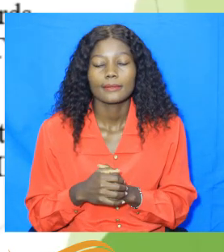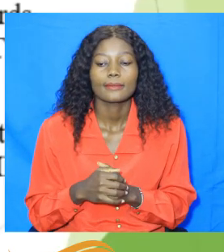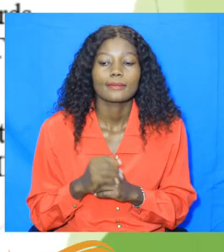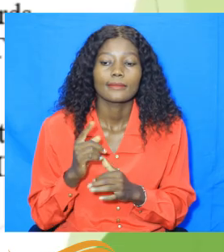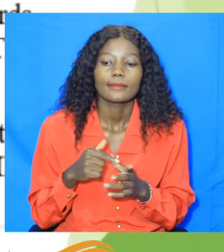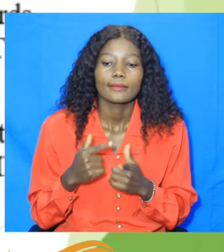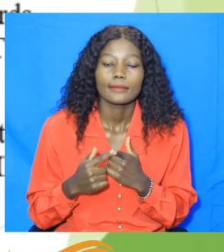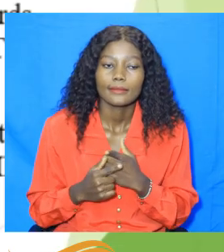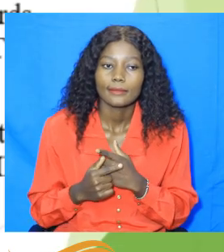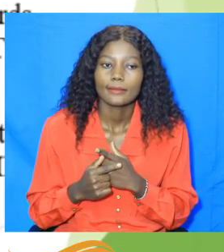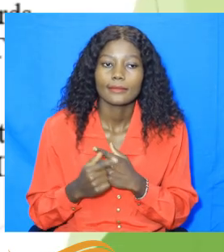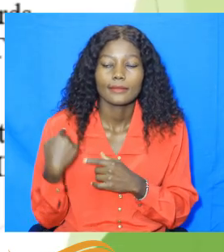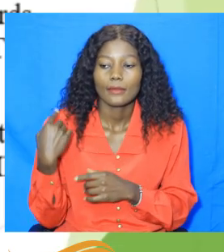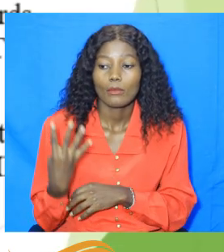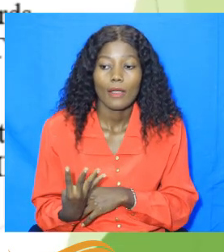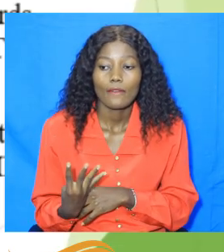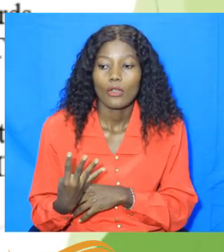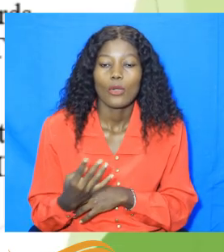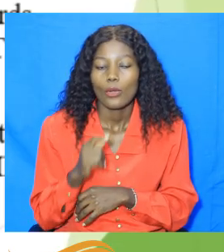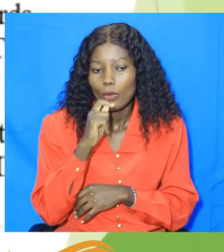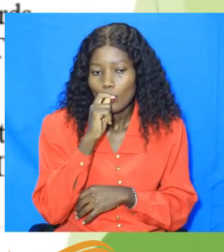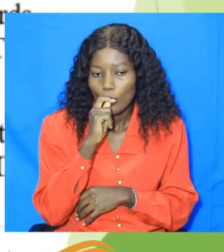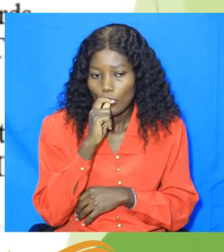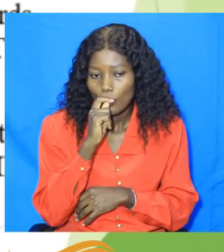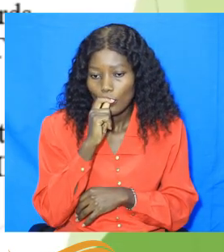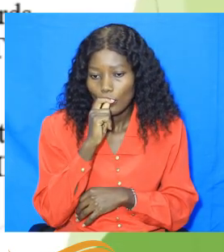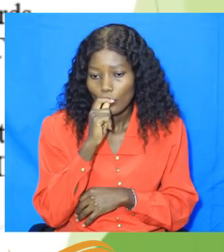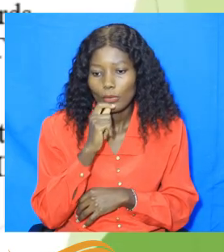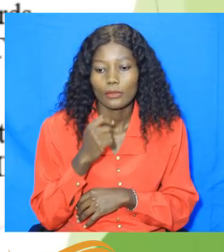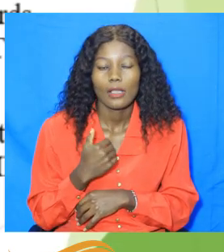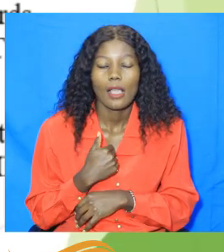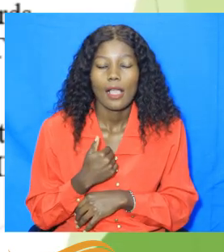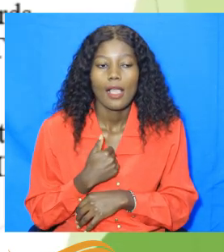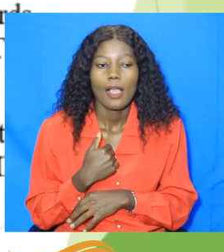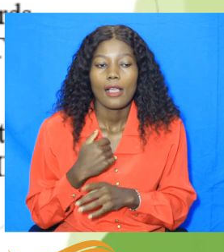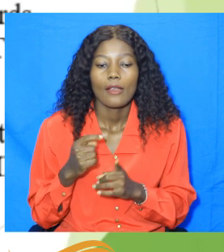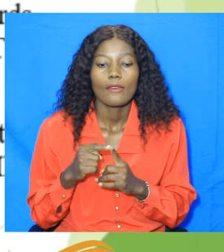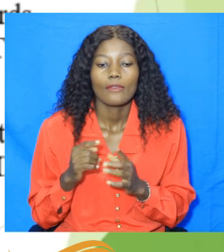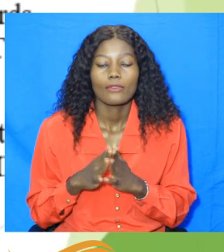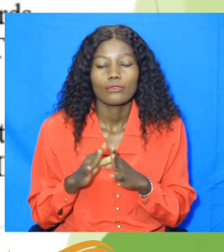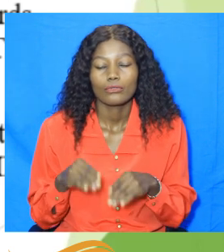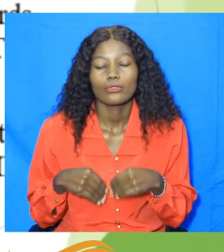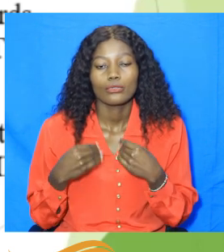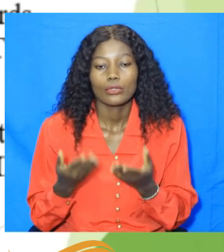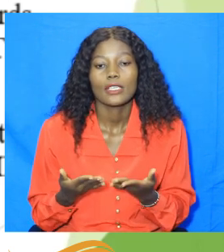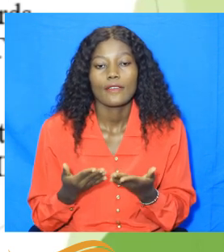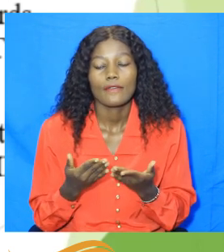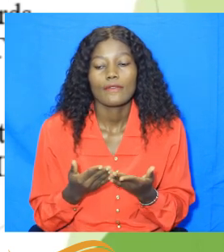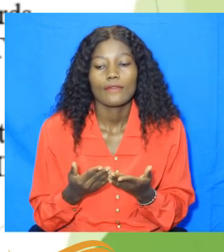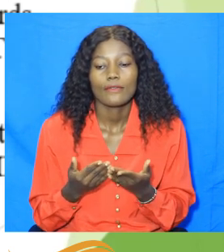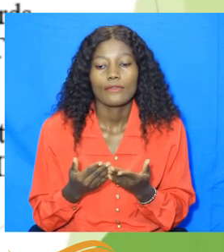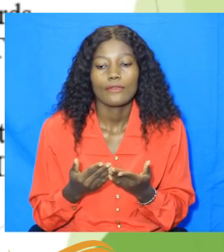And fourth, the referee then has to award